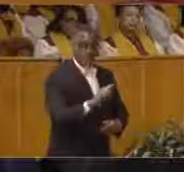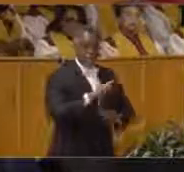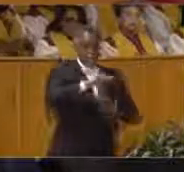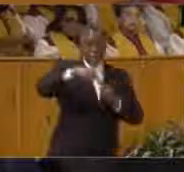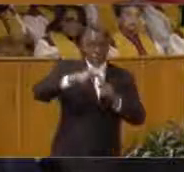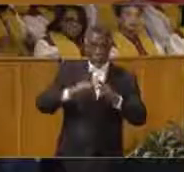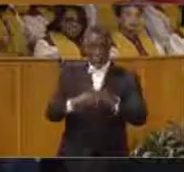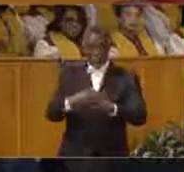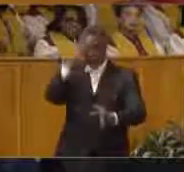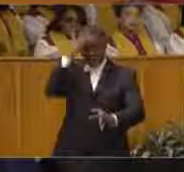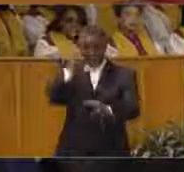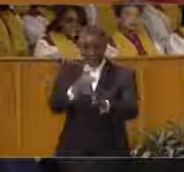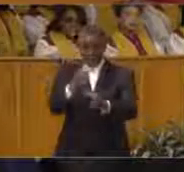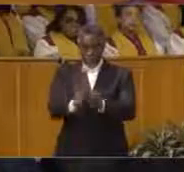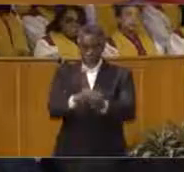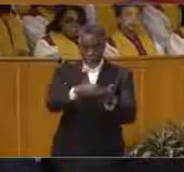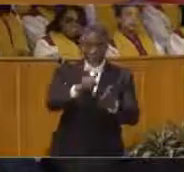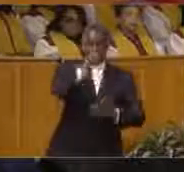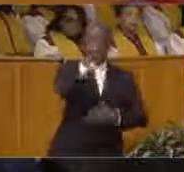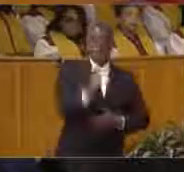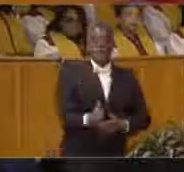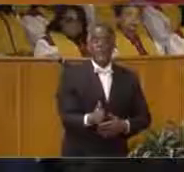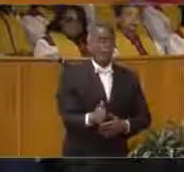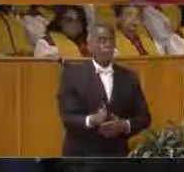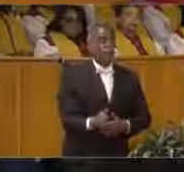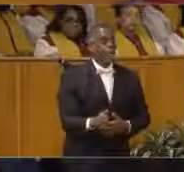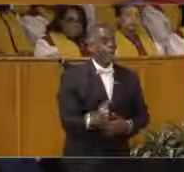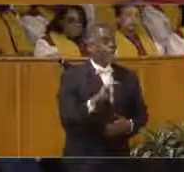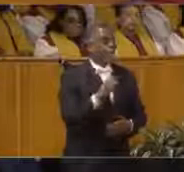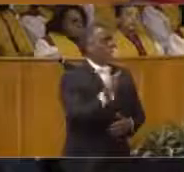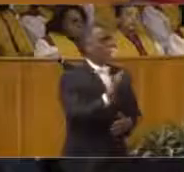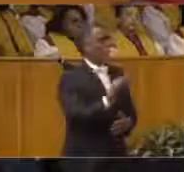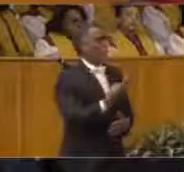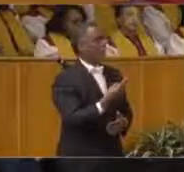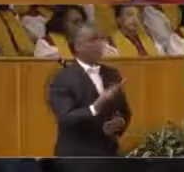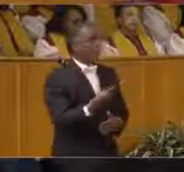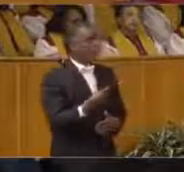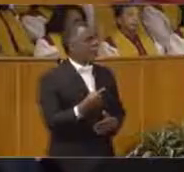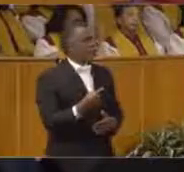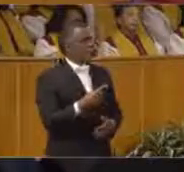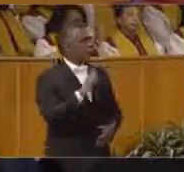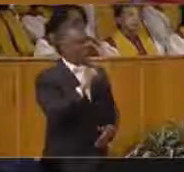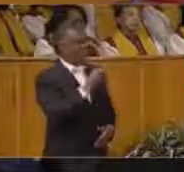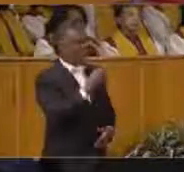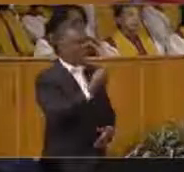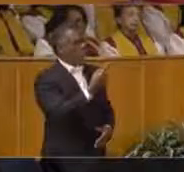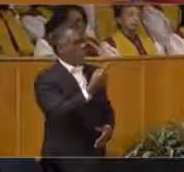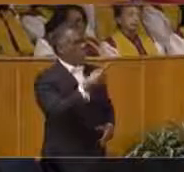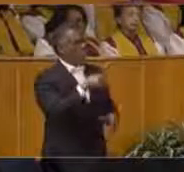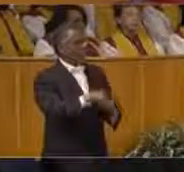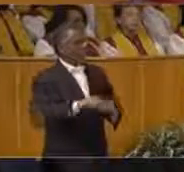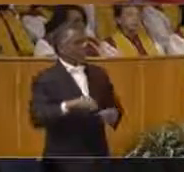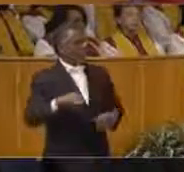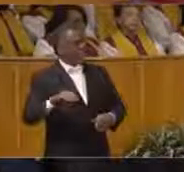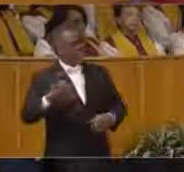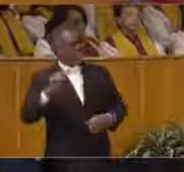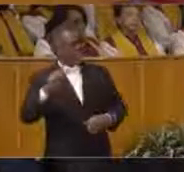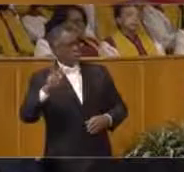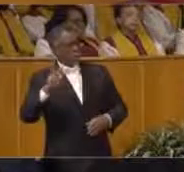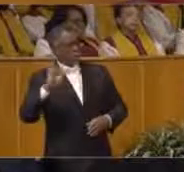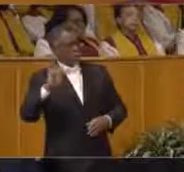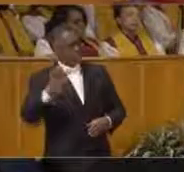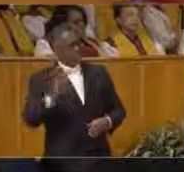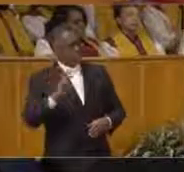over the tithe. Are they fine? There's no one there? Really? There's